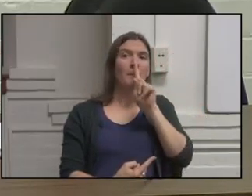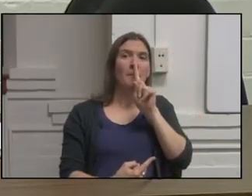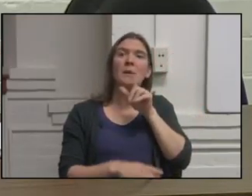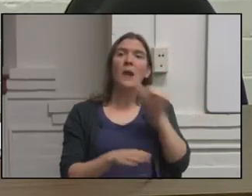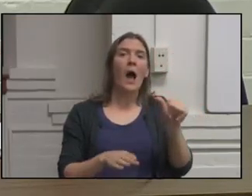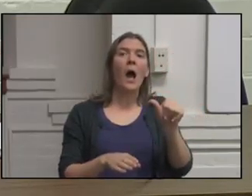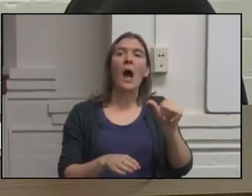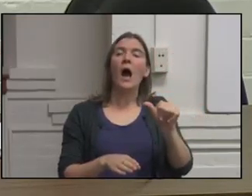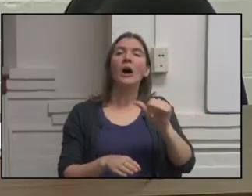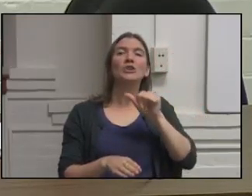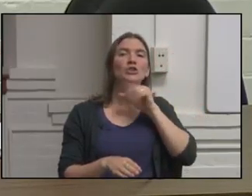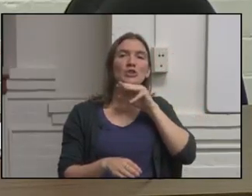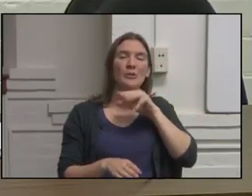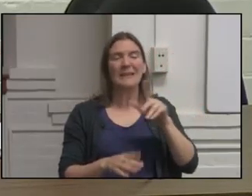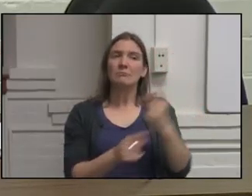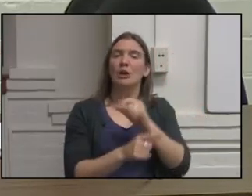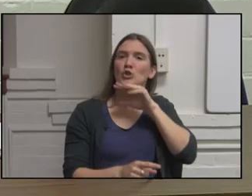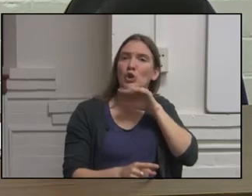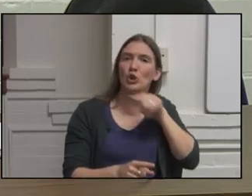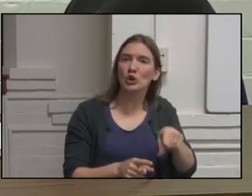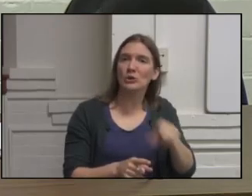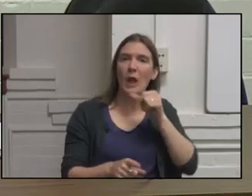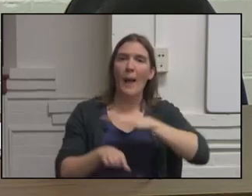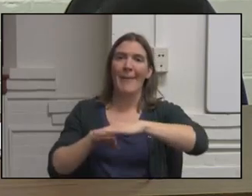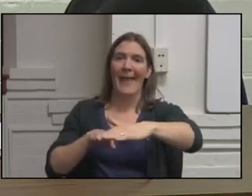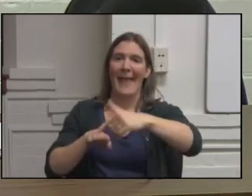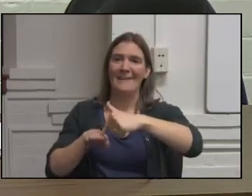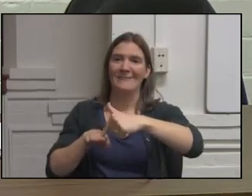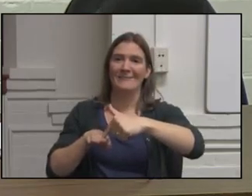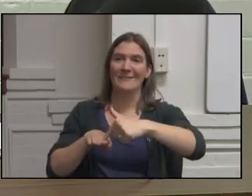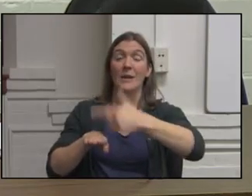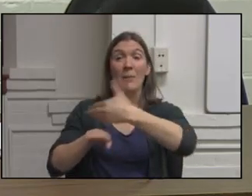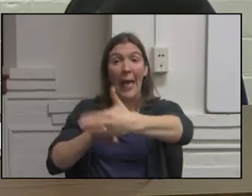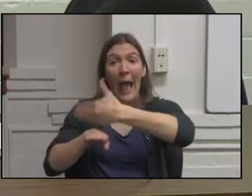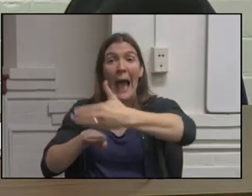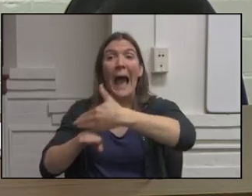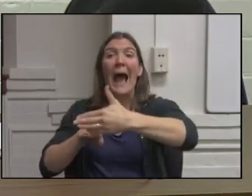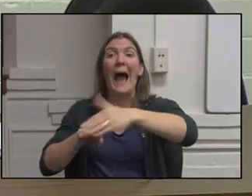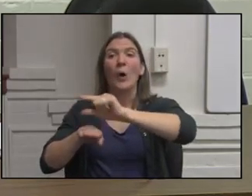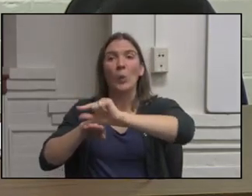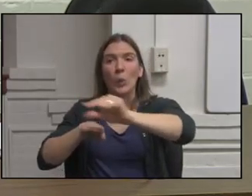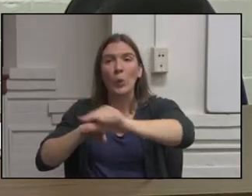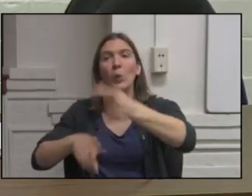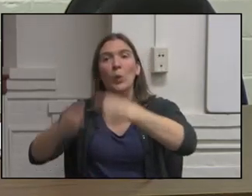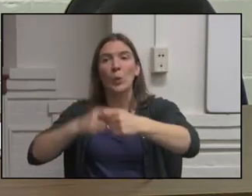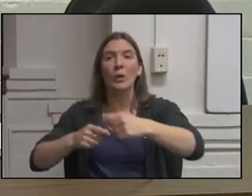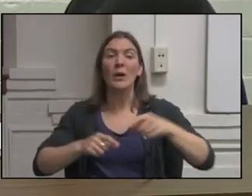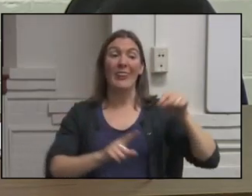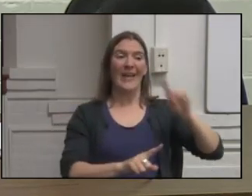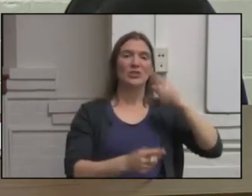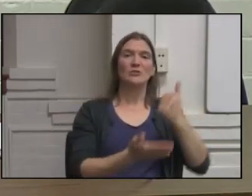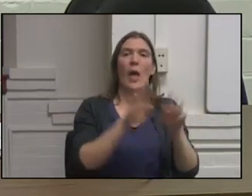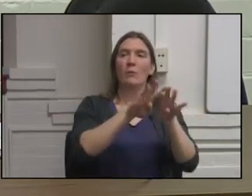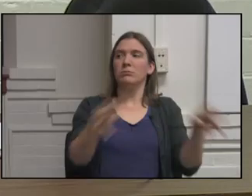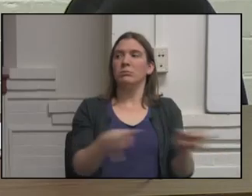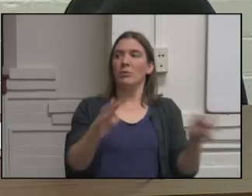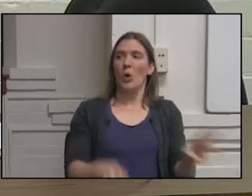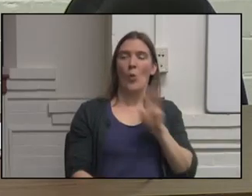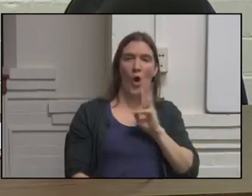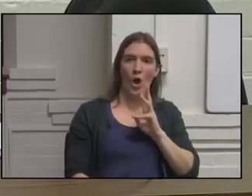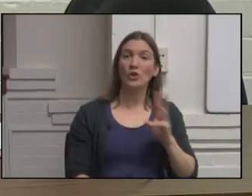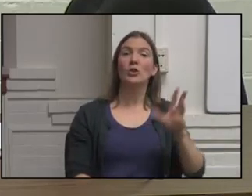maintained, and they're usually a gravel road that isn't maintained by the town. We only are responsible for drainage and basic